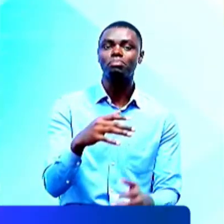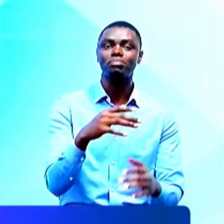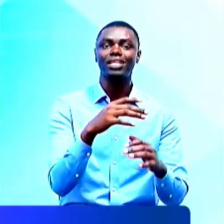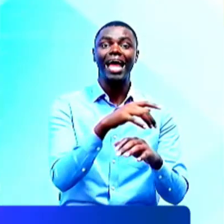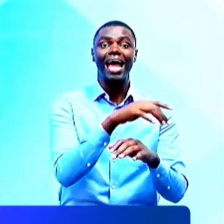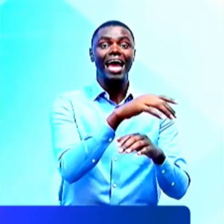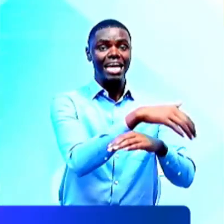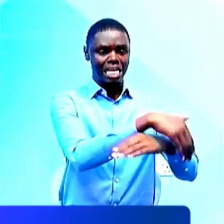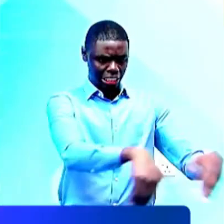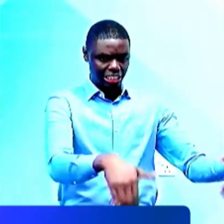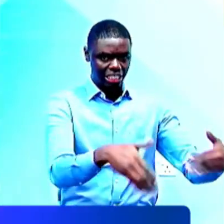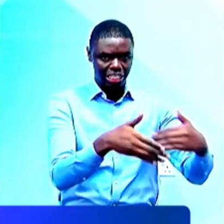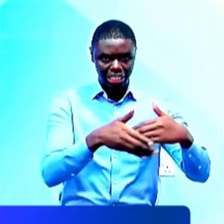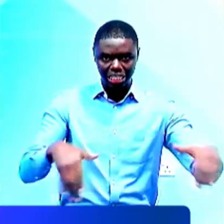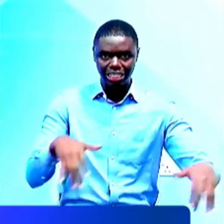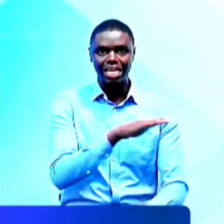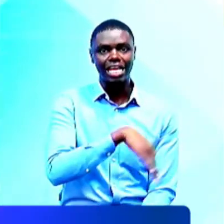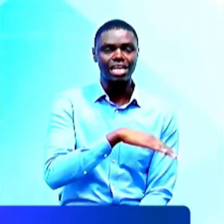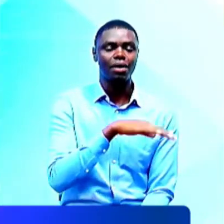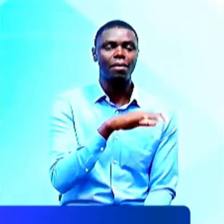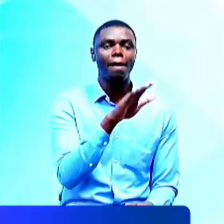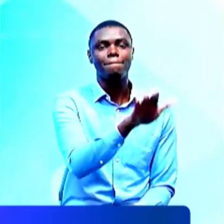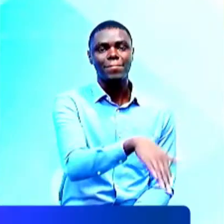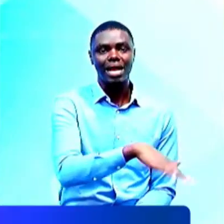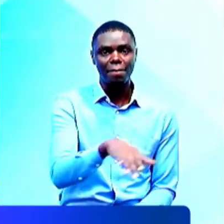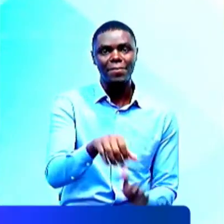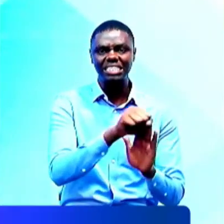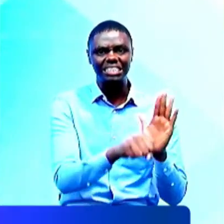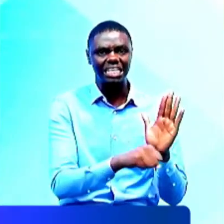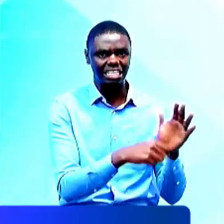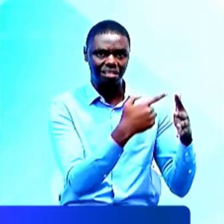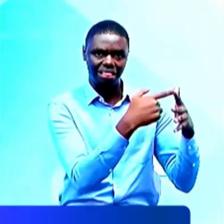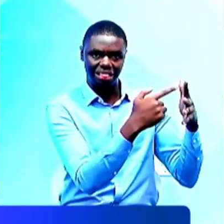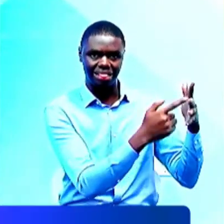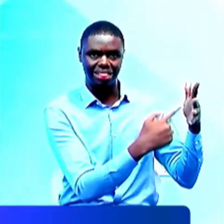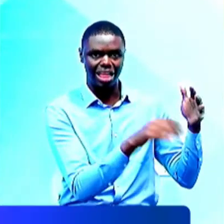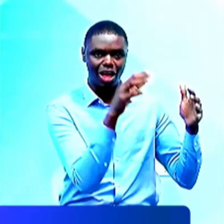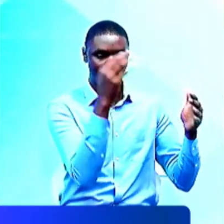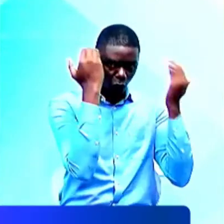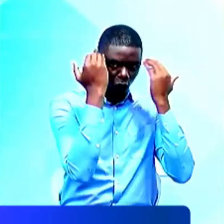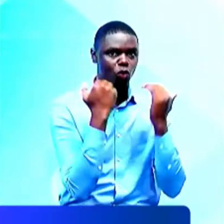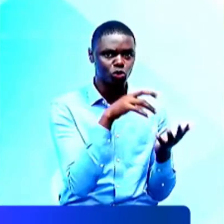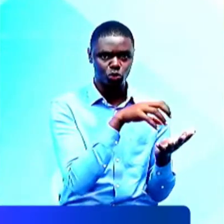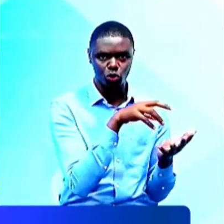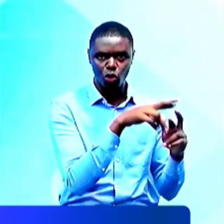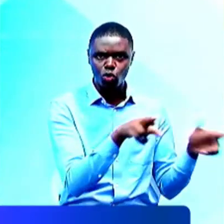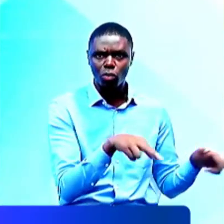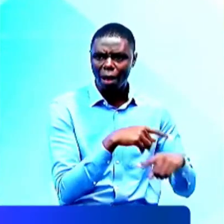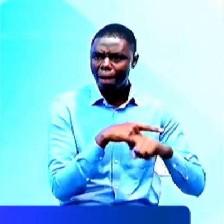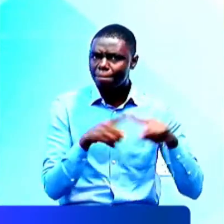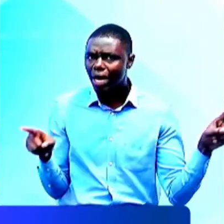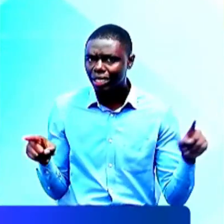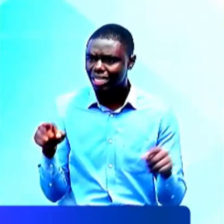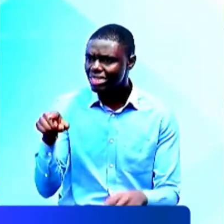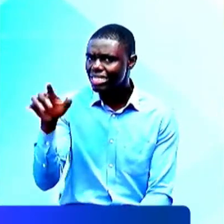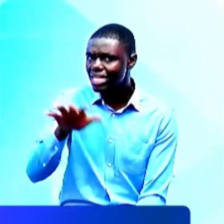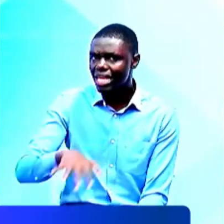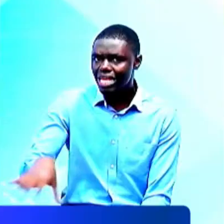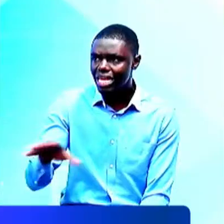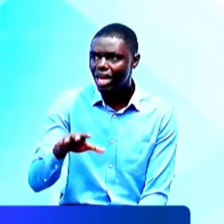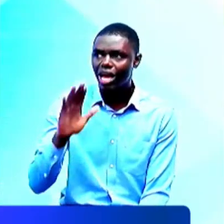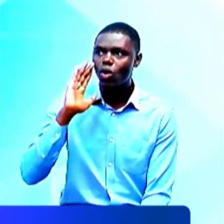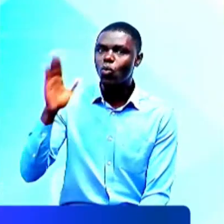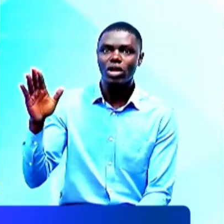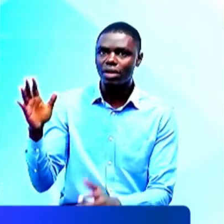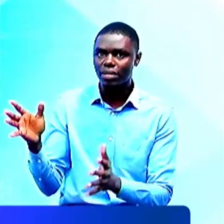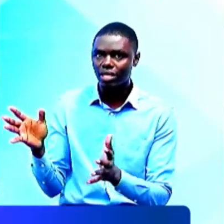very clear. Yeah. Parliament, State House, courtrooms, and all of that. But now, what are the areas that are going to